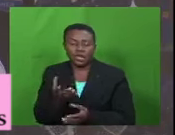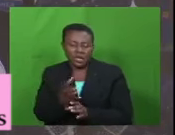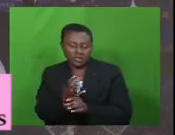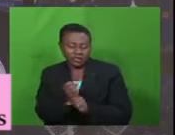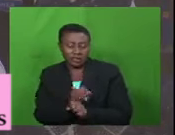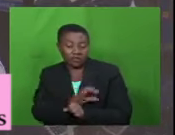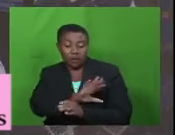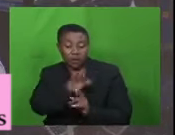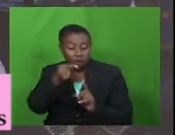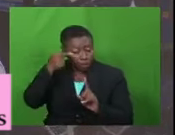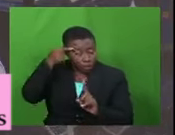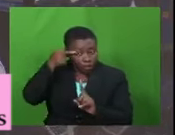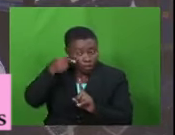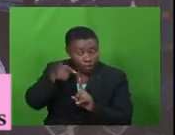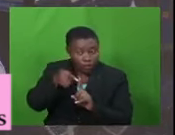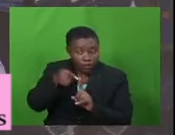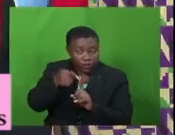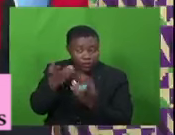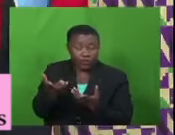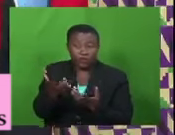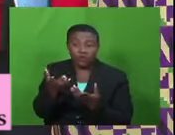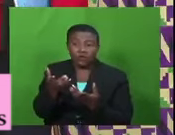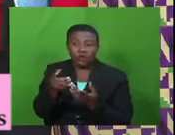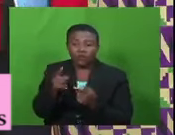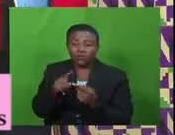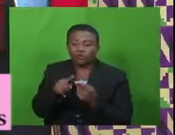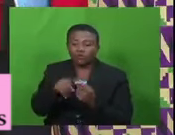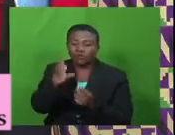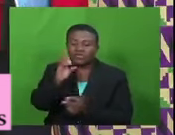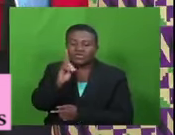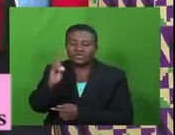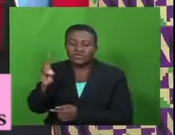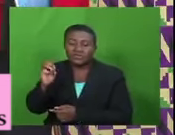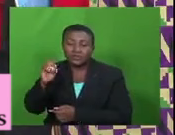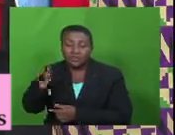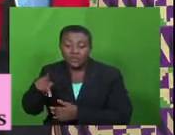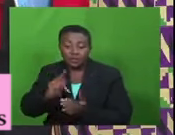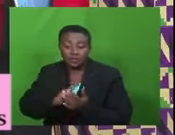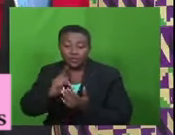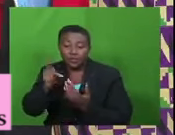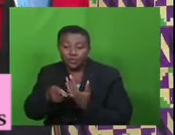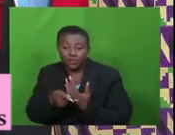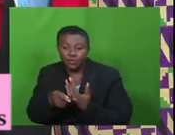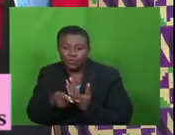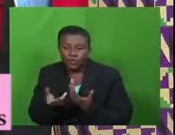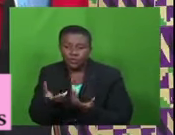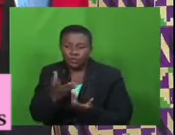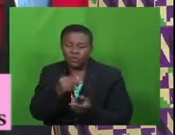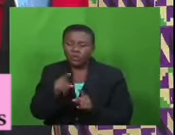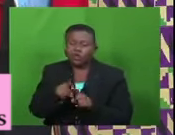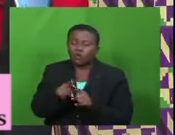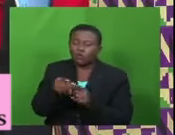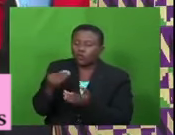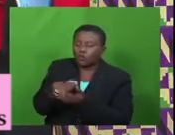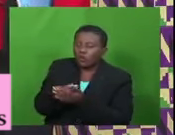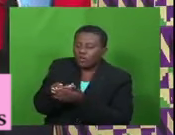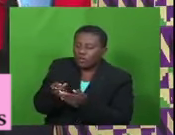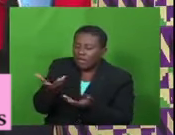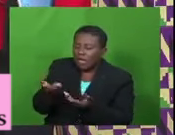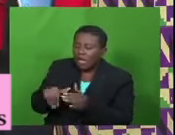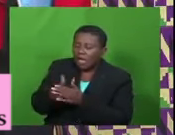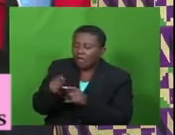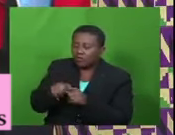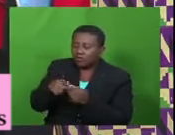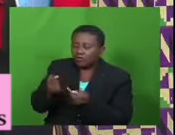the decision was taken to execute a domestic debt exchange program, in addition to fiscal adjustment, external